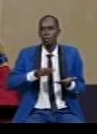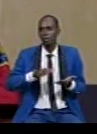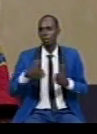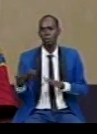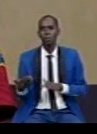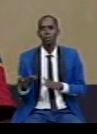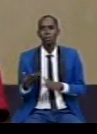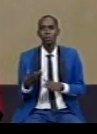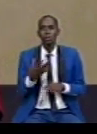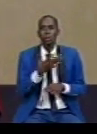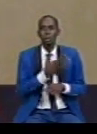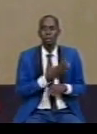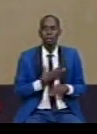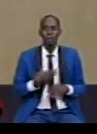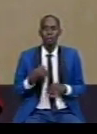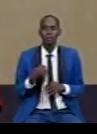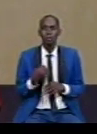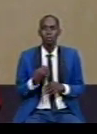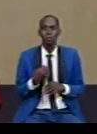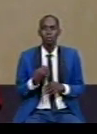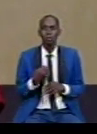coming out from my nostril.